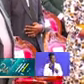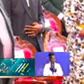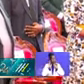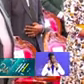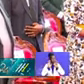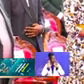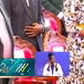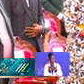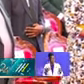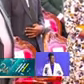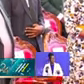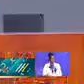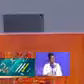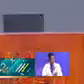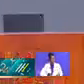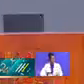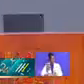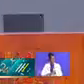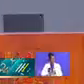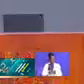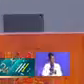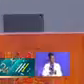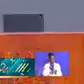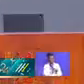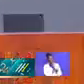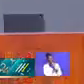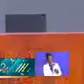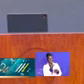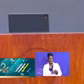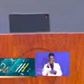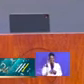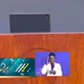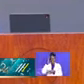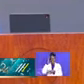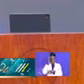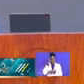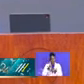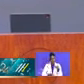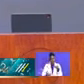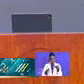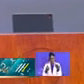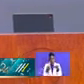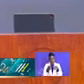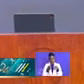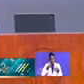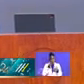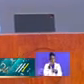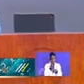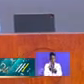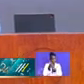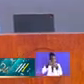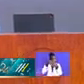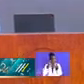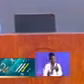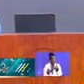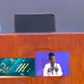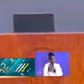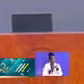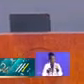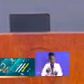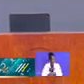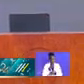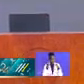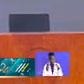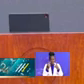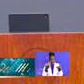work in the Kingdom we don't need to ask we don't need to know what you have done before as far as what we can